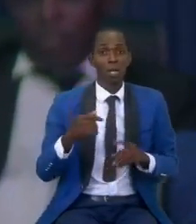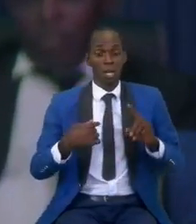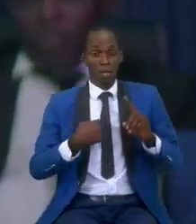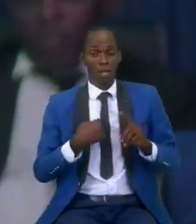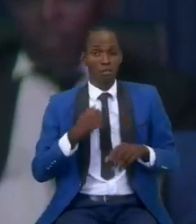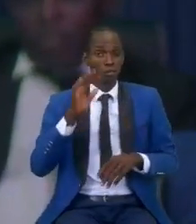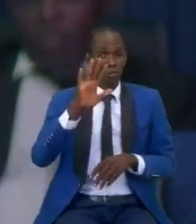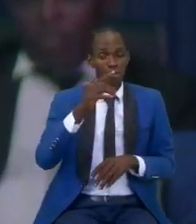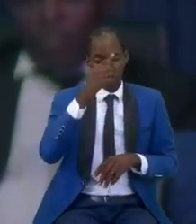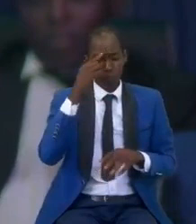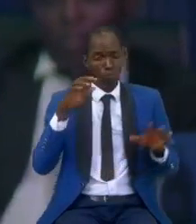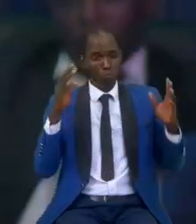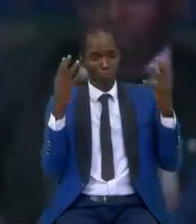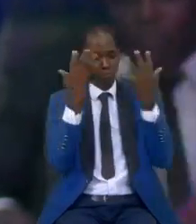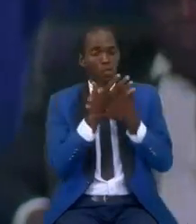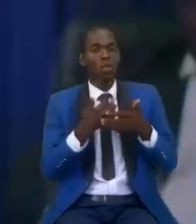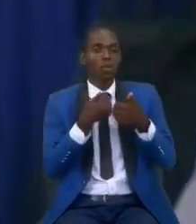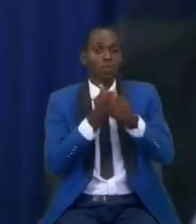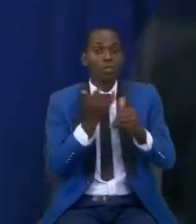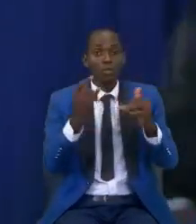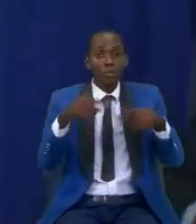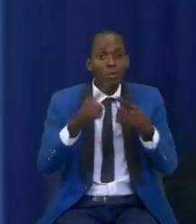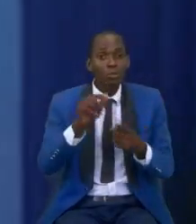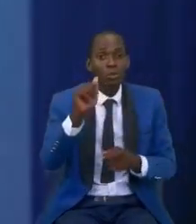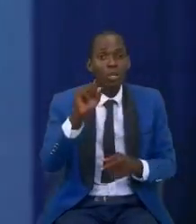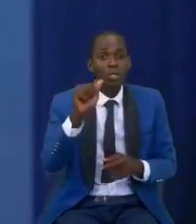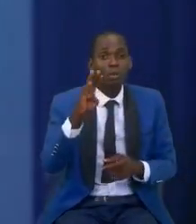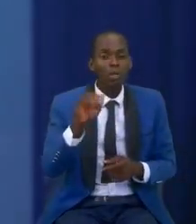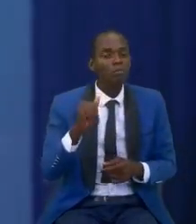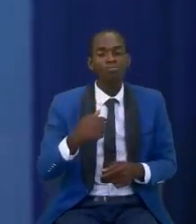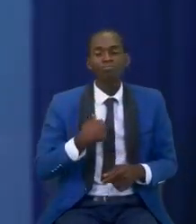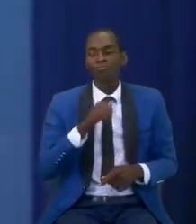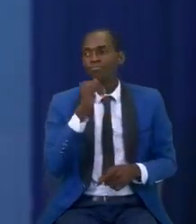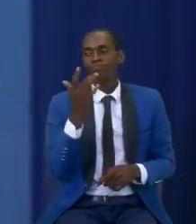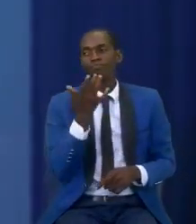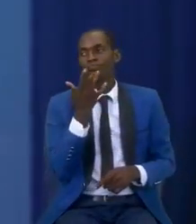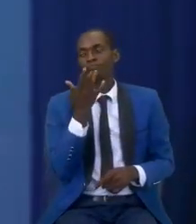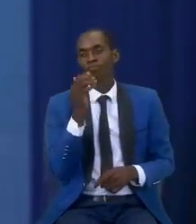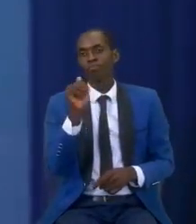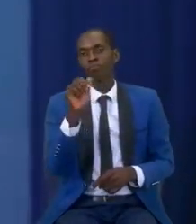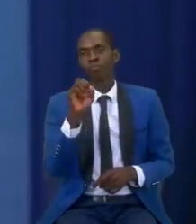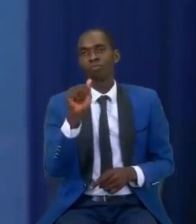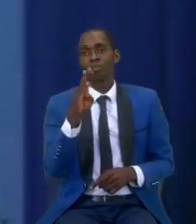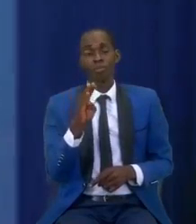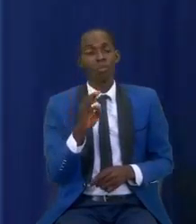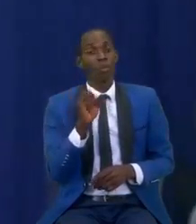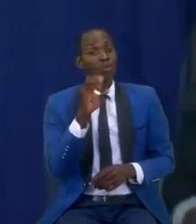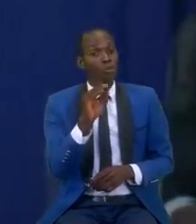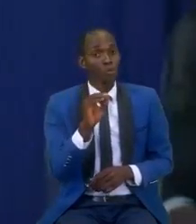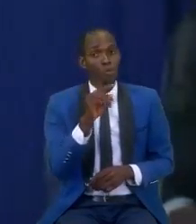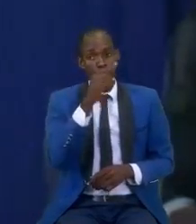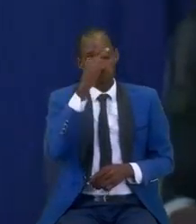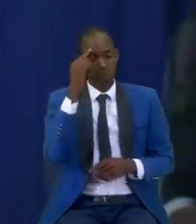Asaba. So, shadow stays behind. Can that happen? No. While